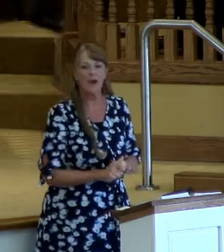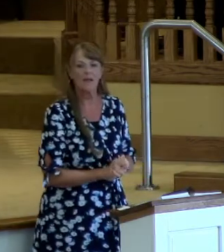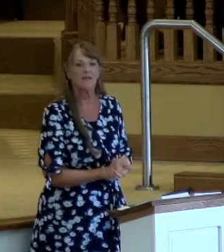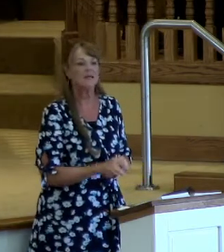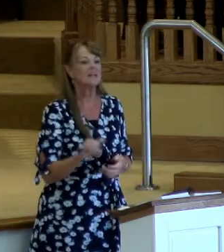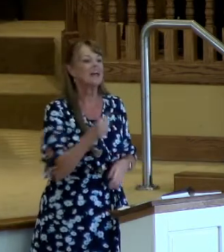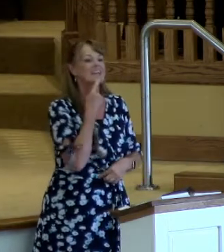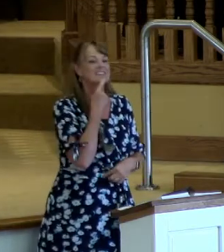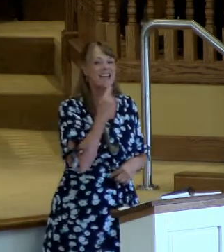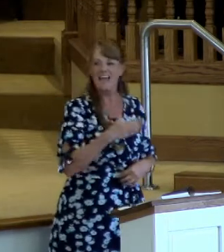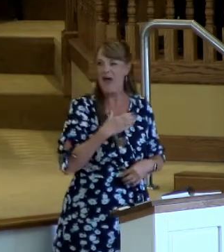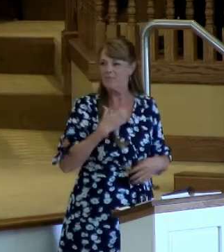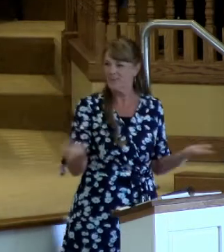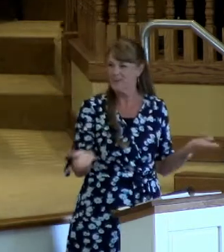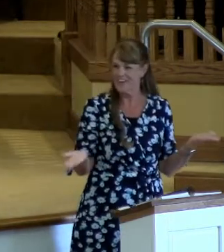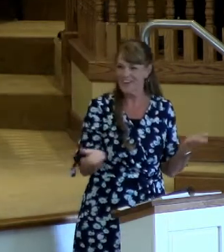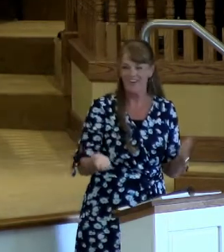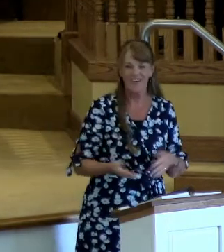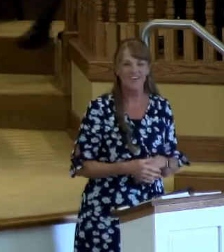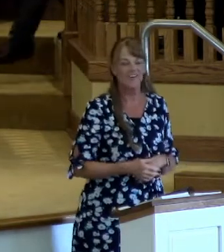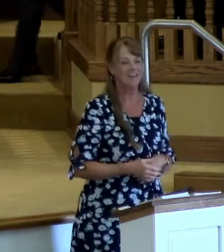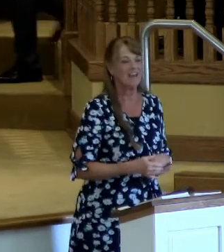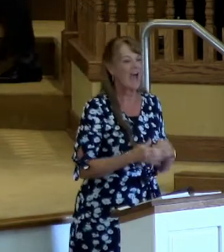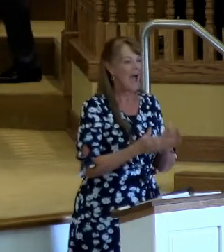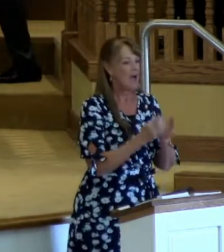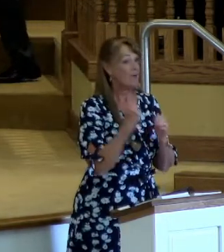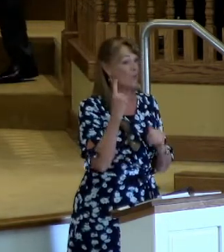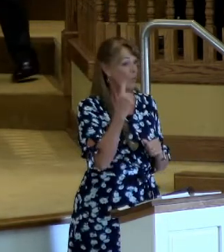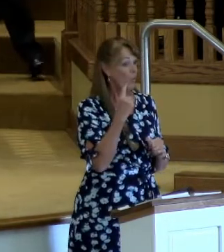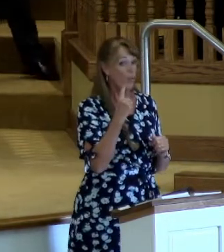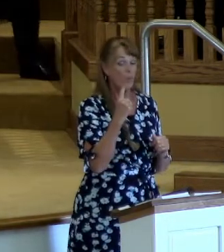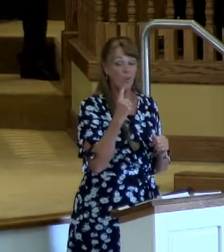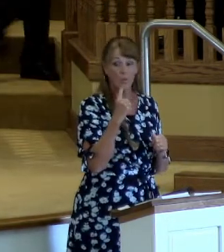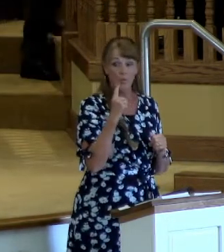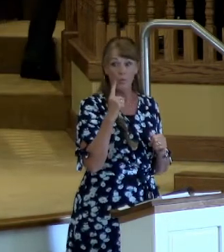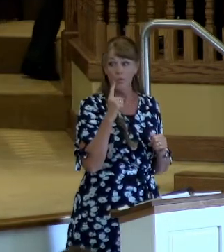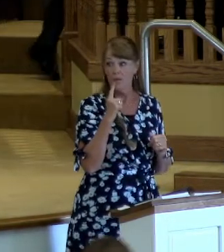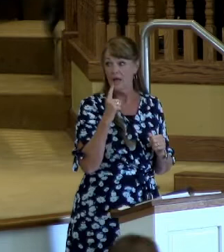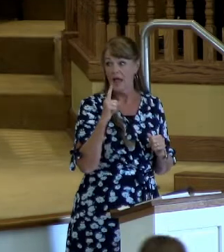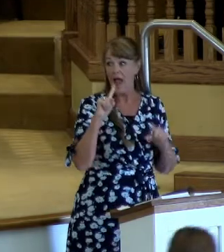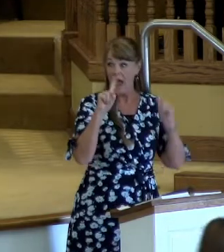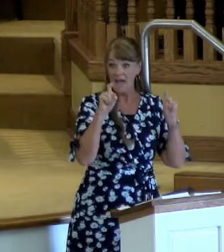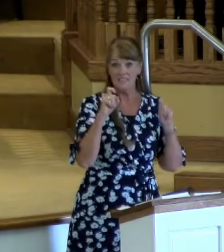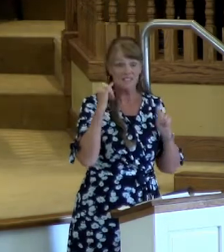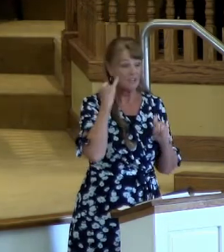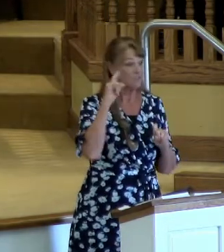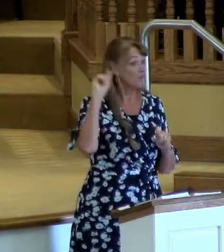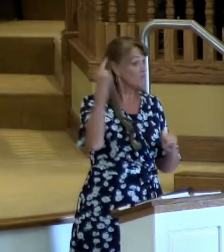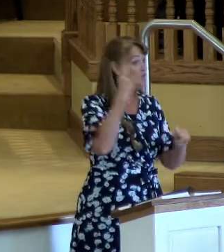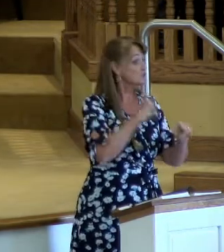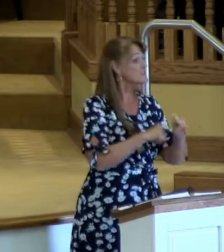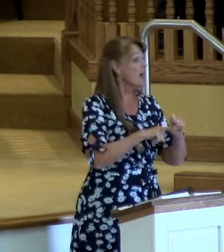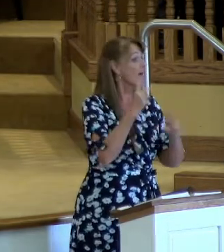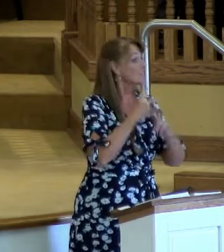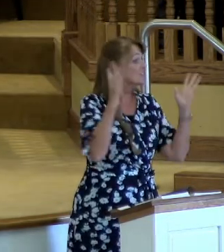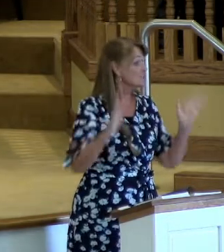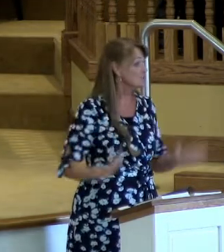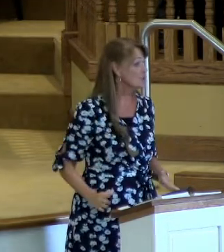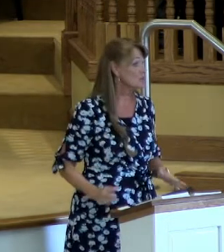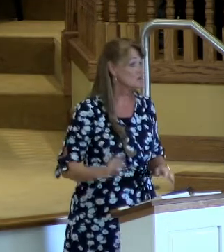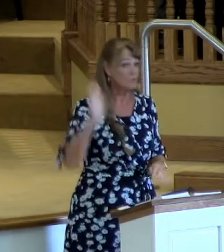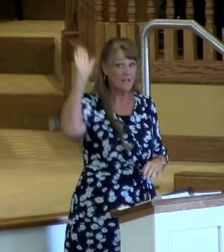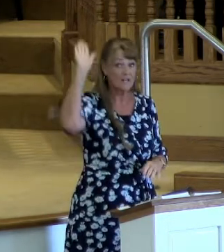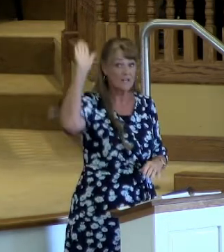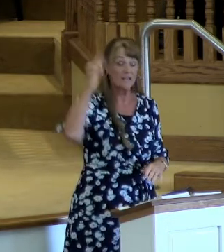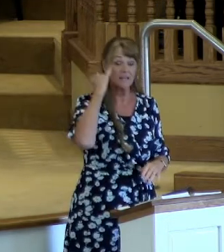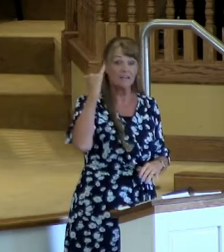like I said, we're so glad everyone's here. We want to, at this time, ask if there are any first-time visitors here tonight. If you are a first-time visitor here tonight, just raise your hand